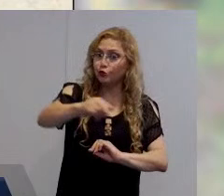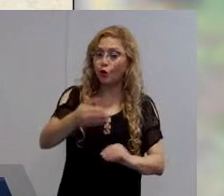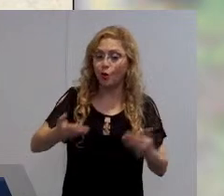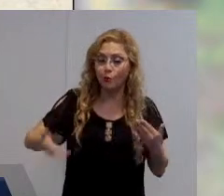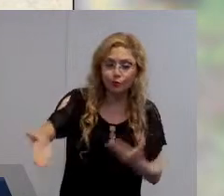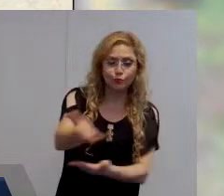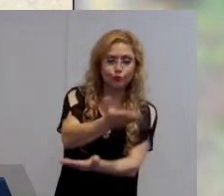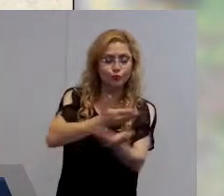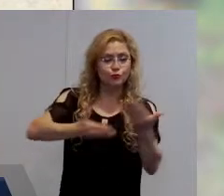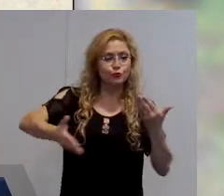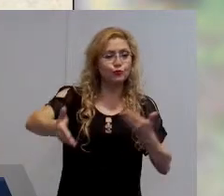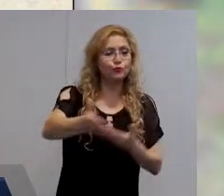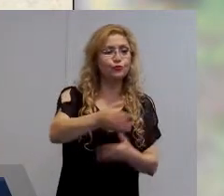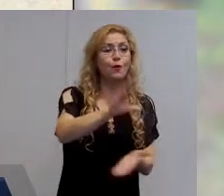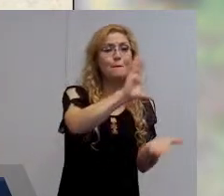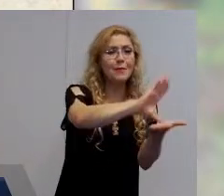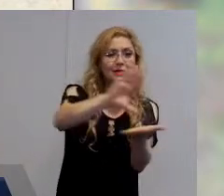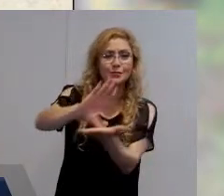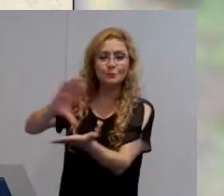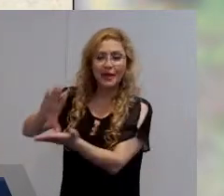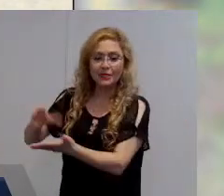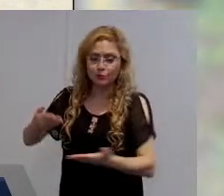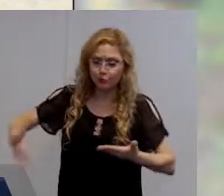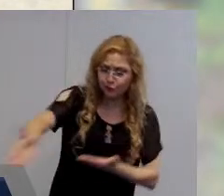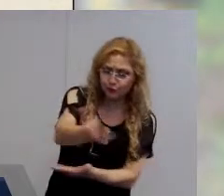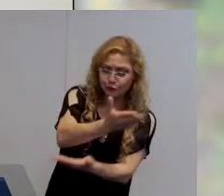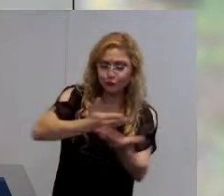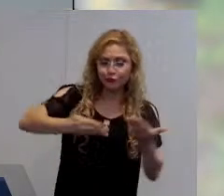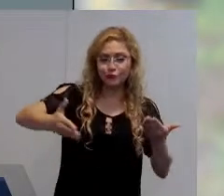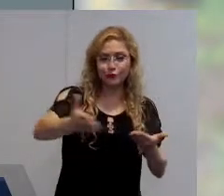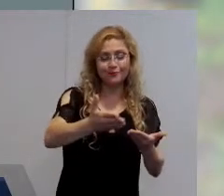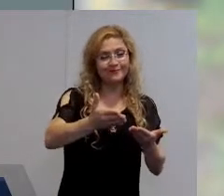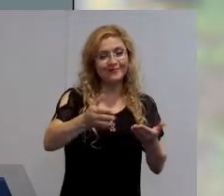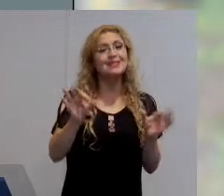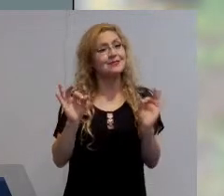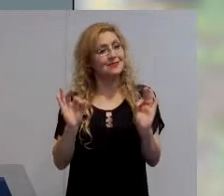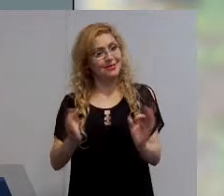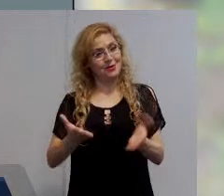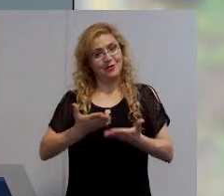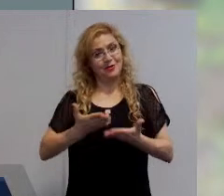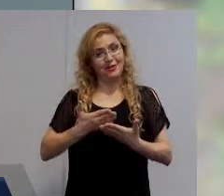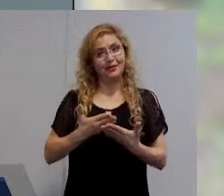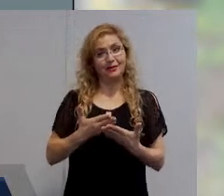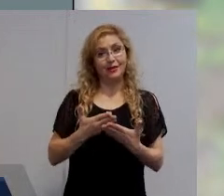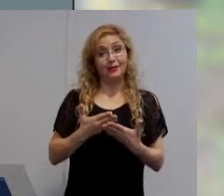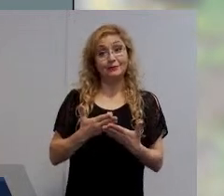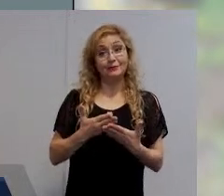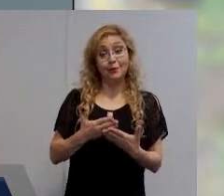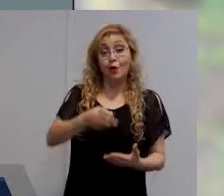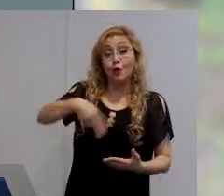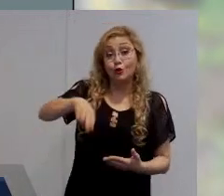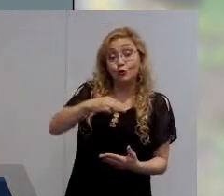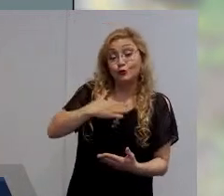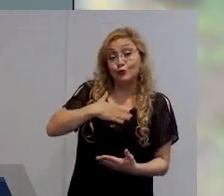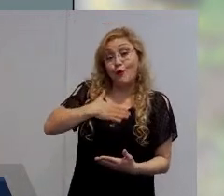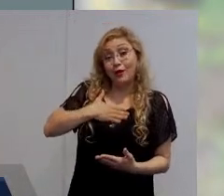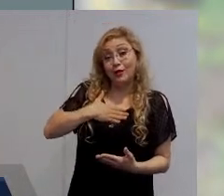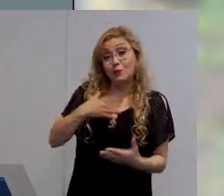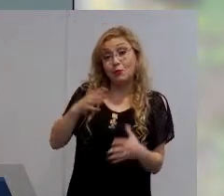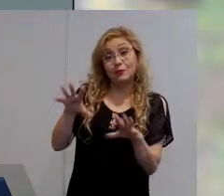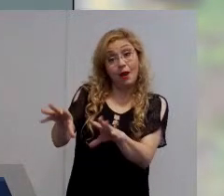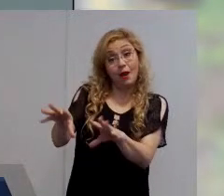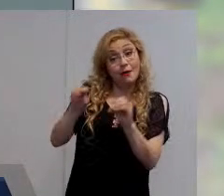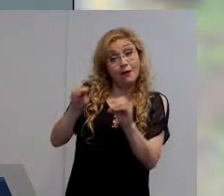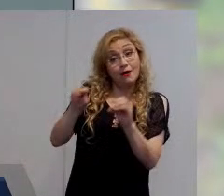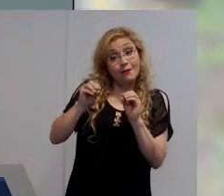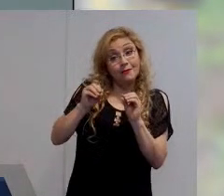not even to mention all the collaboration among countries. All of this provides safety. We want to